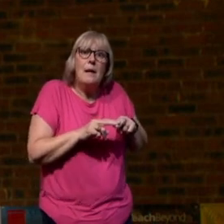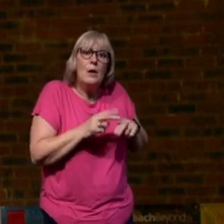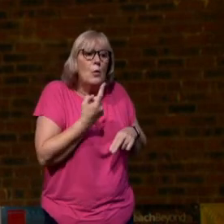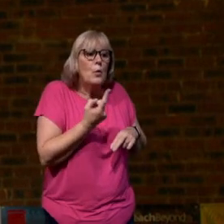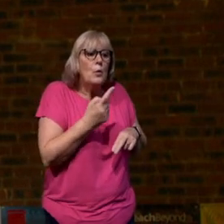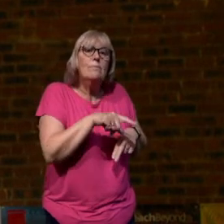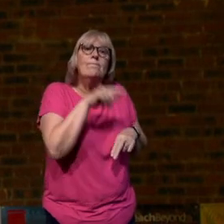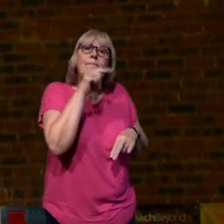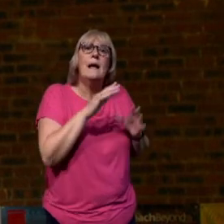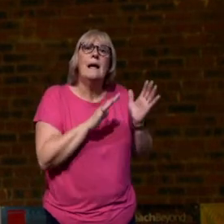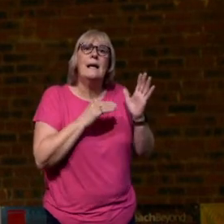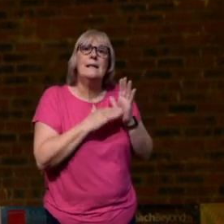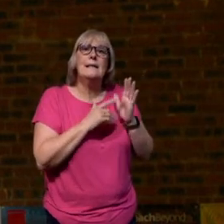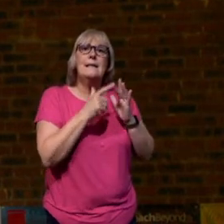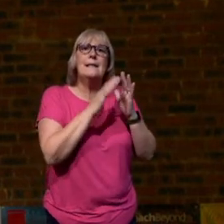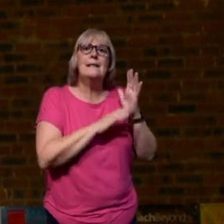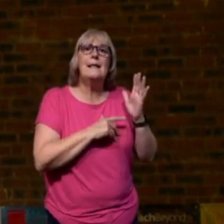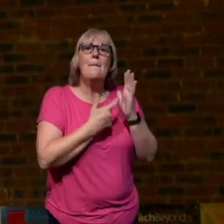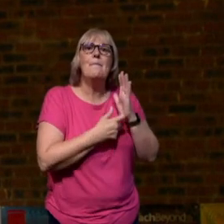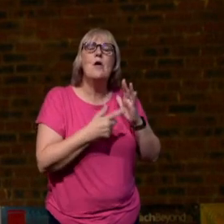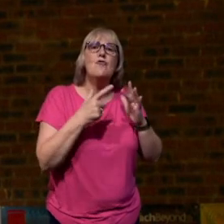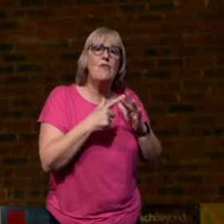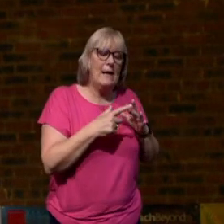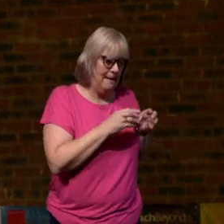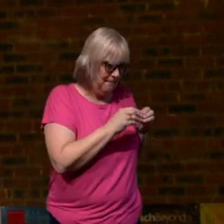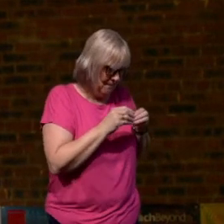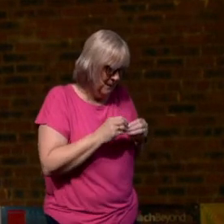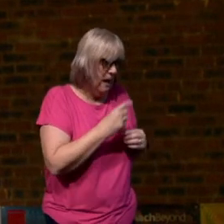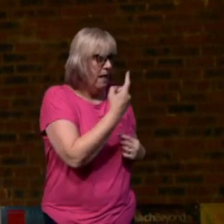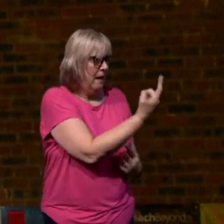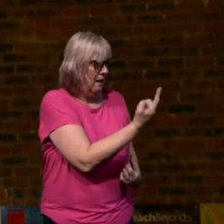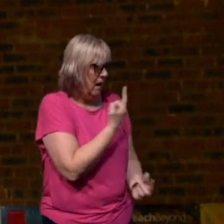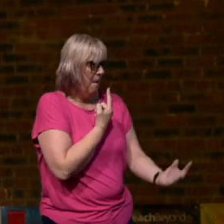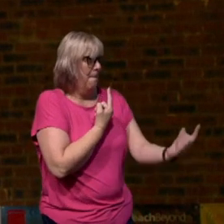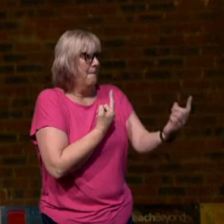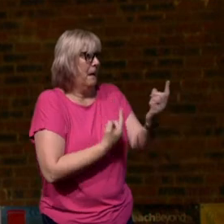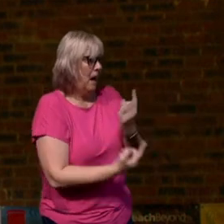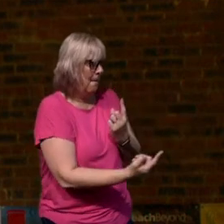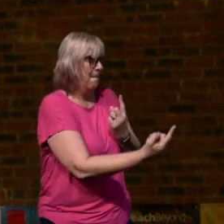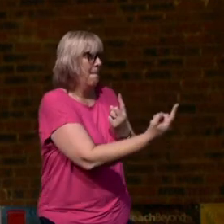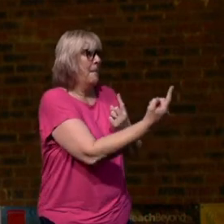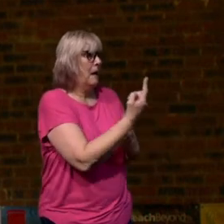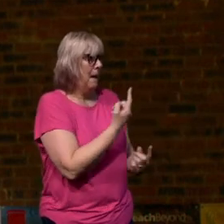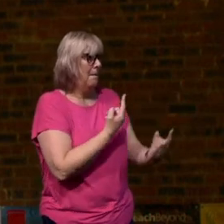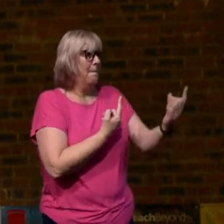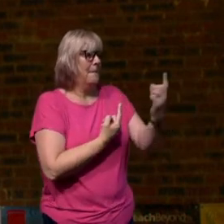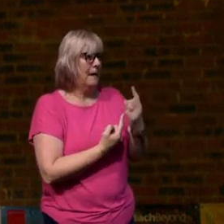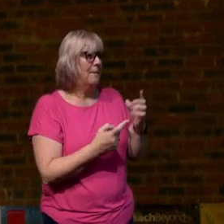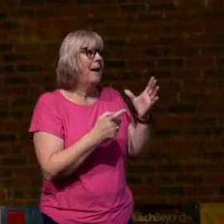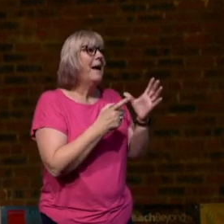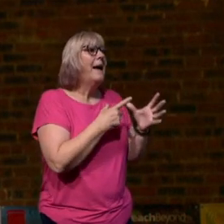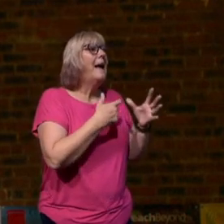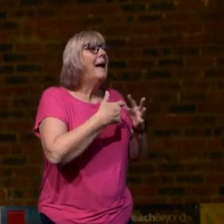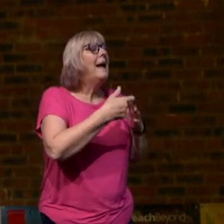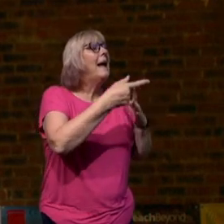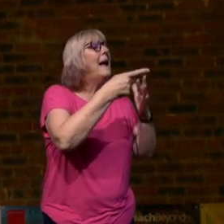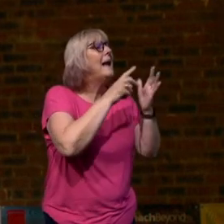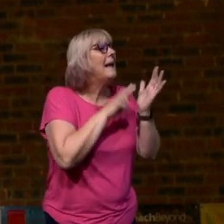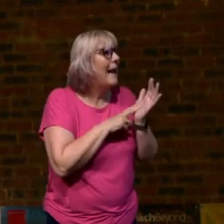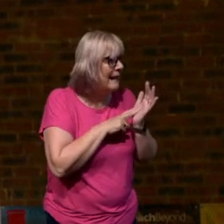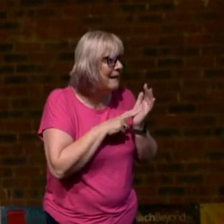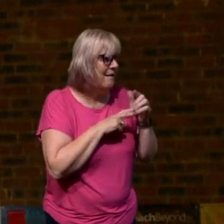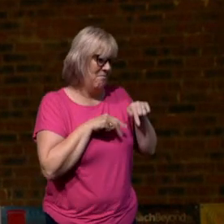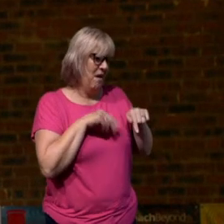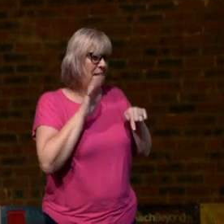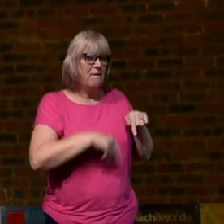chosen. Joshua made his family come forward man by man, and Achan, son of Carmi, the son of Zimri, the son of Zerah, from